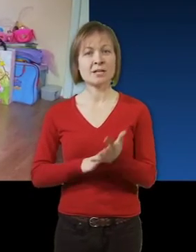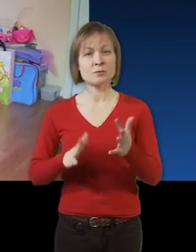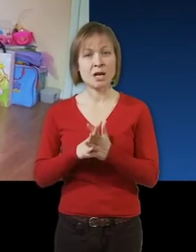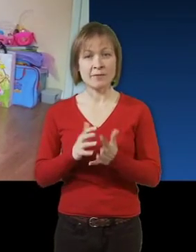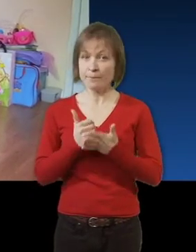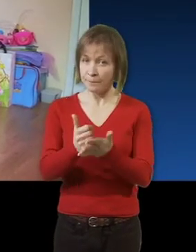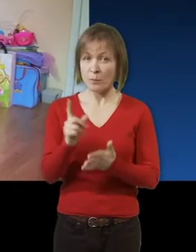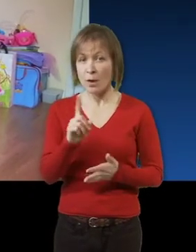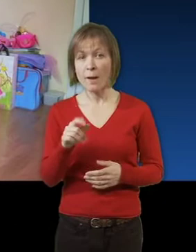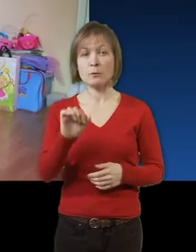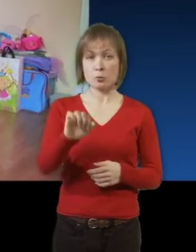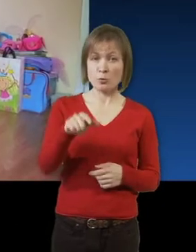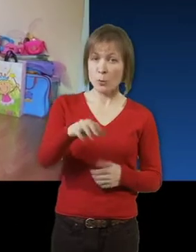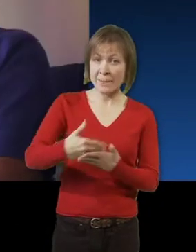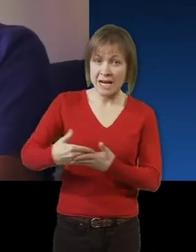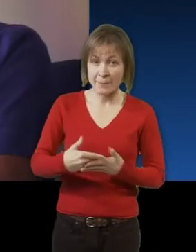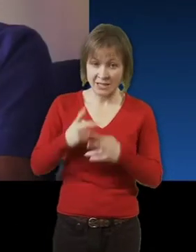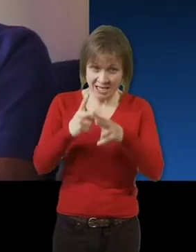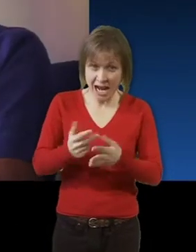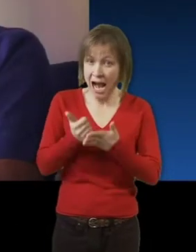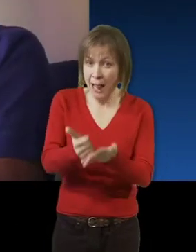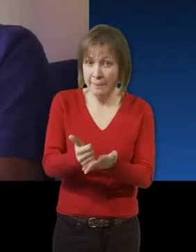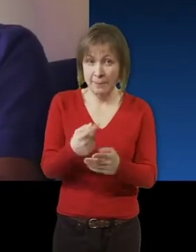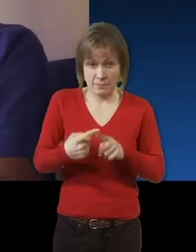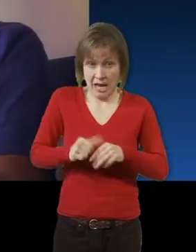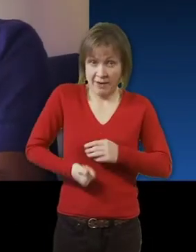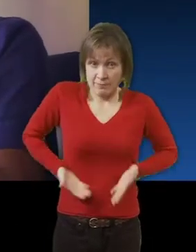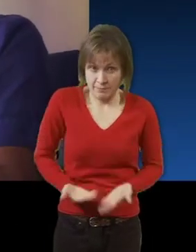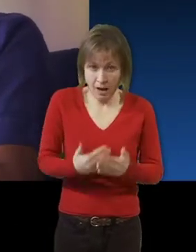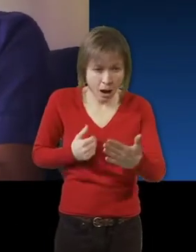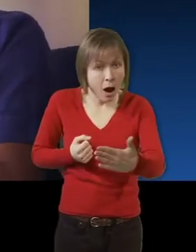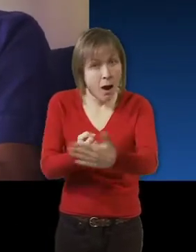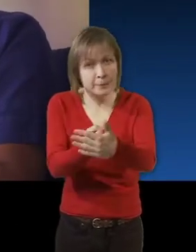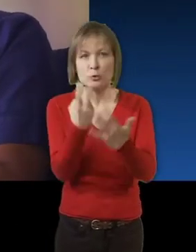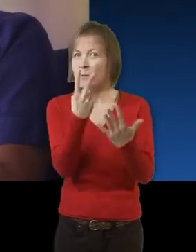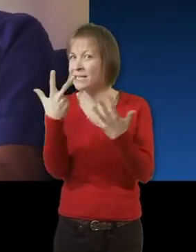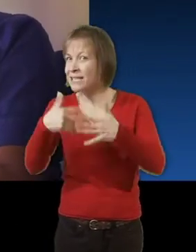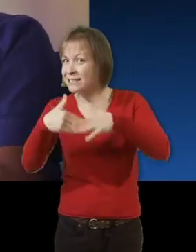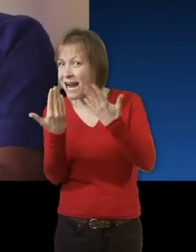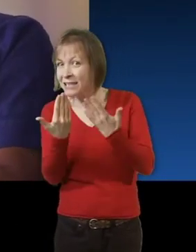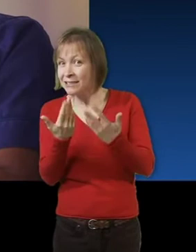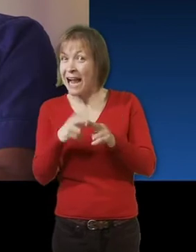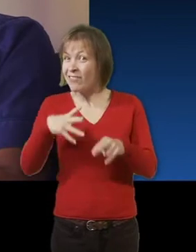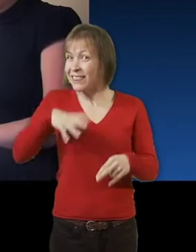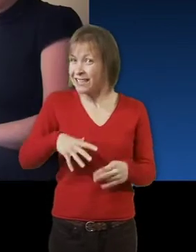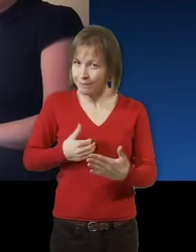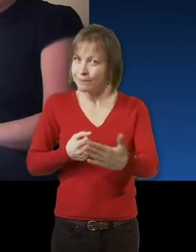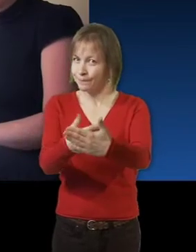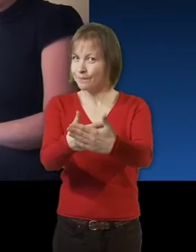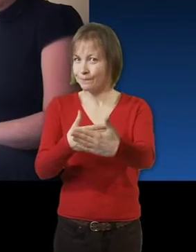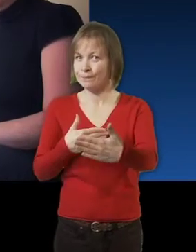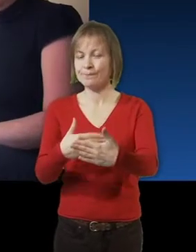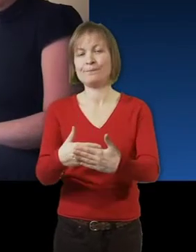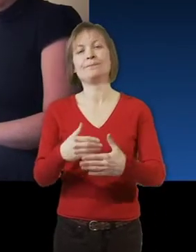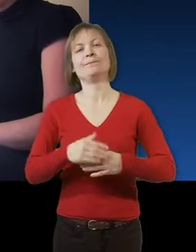Midwives will also give you and your baby care and help immediately after the birth, and for up to 28 days after, if you need this.